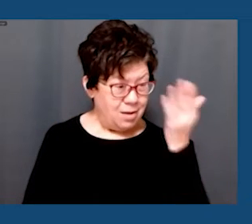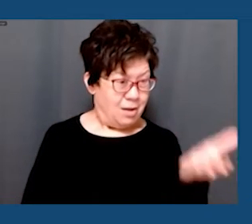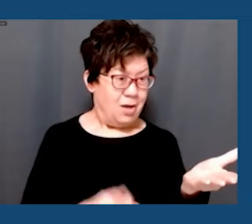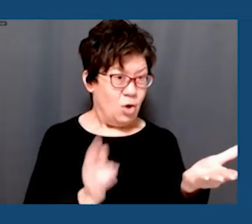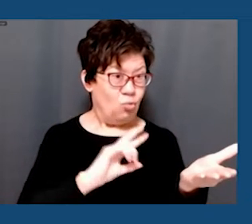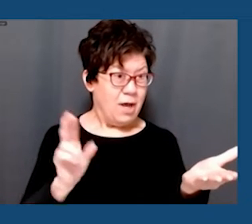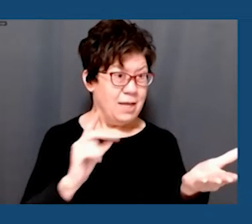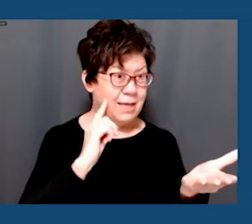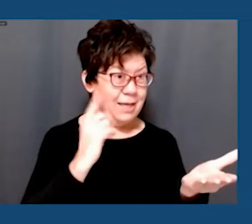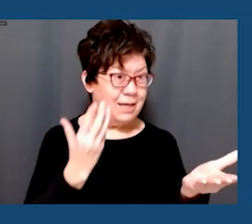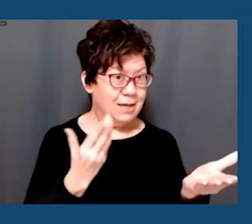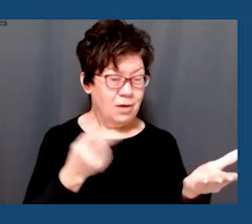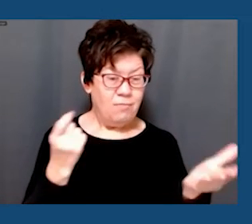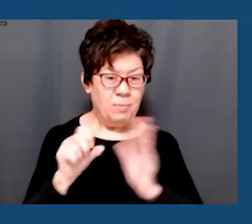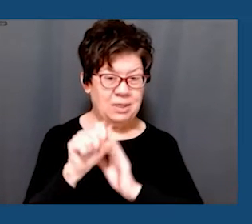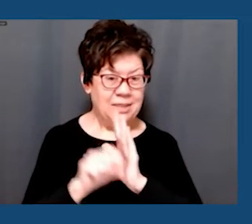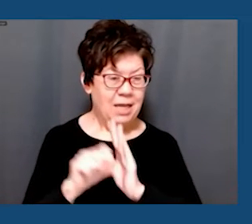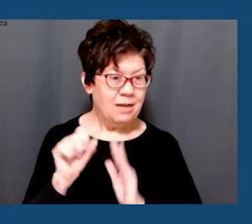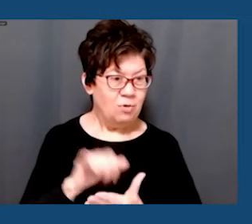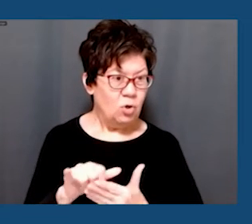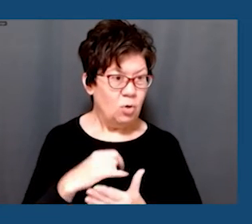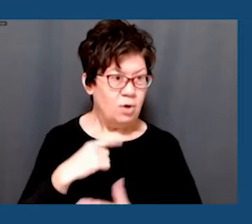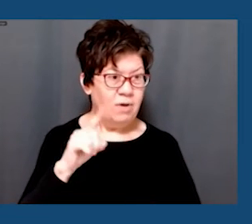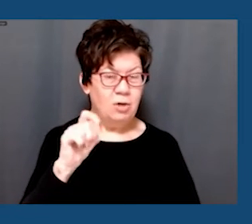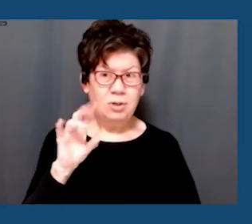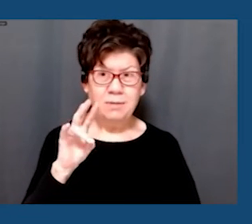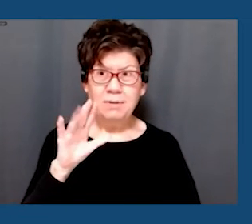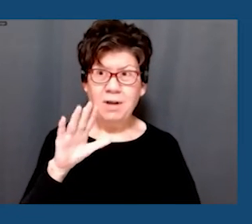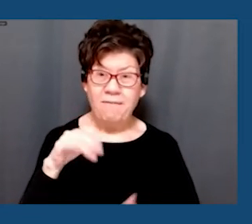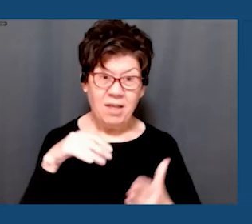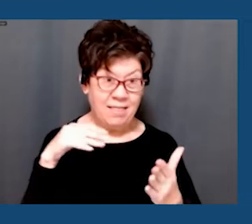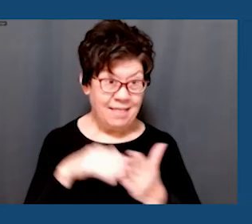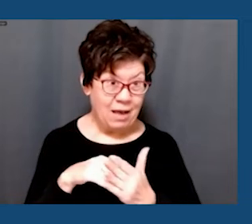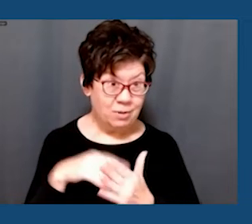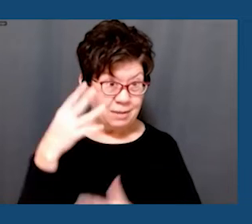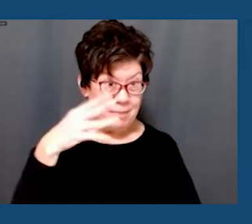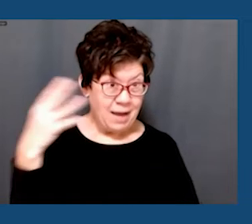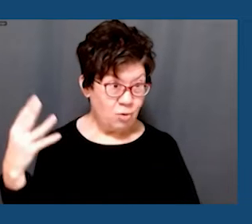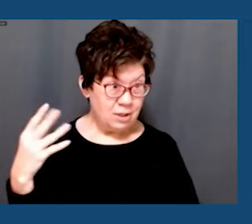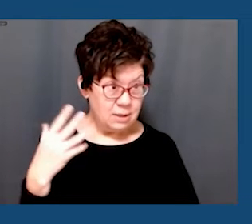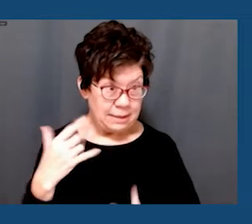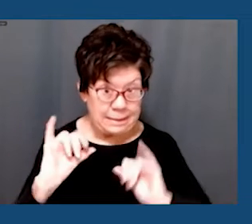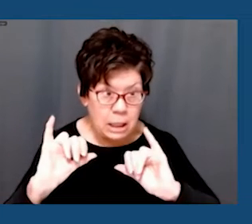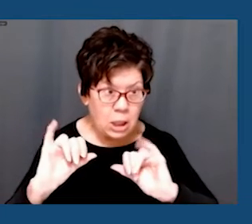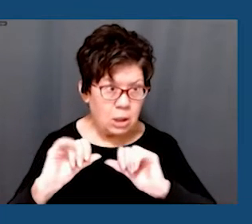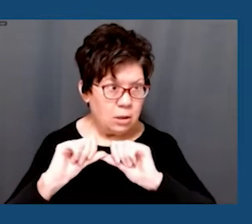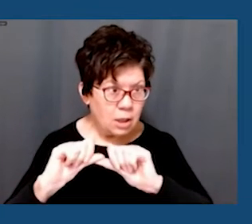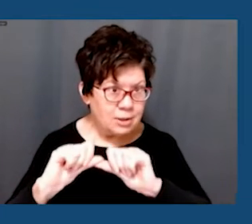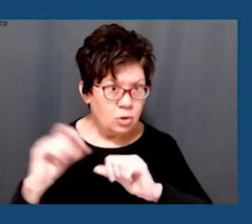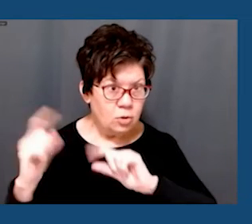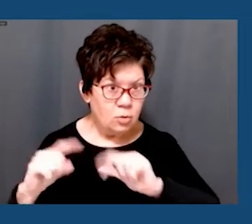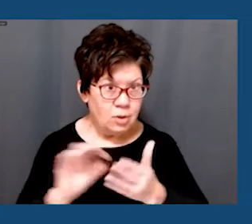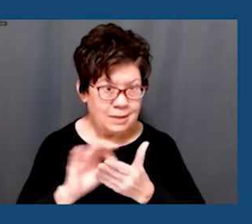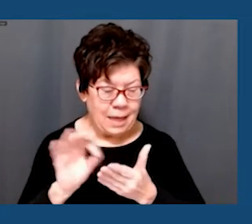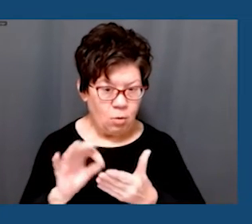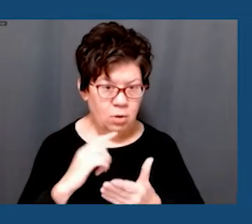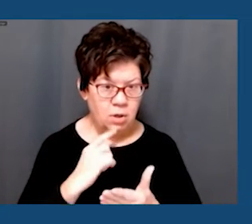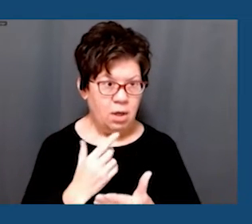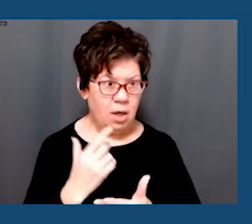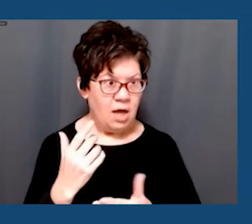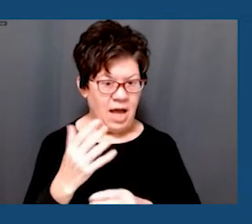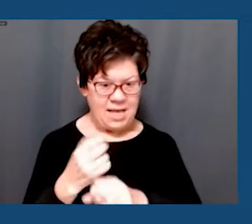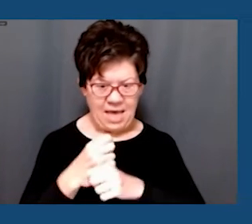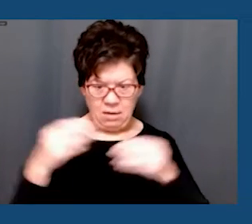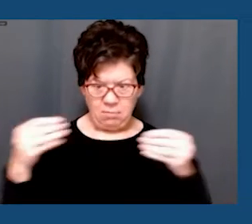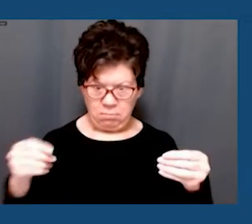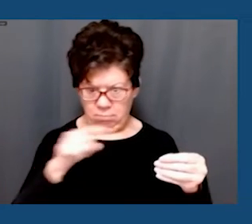of New York, where we have 175,000 migrants and counting. I count them. I literally get a graph every day and see the